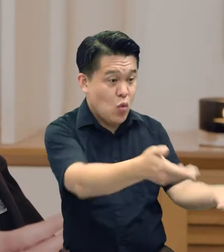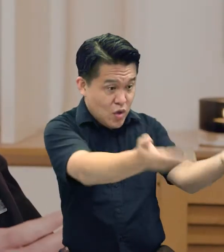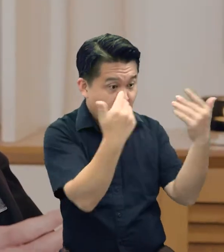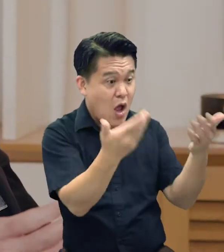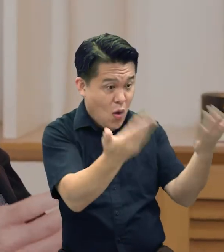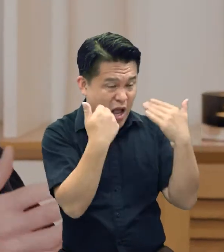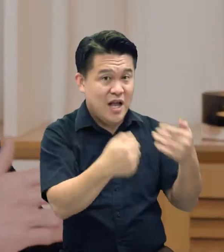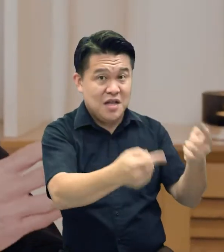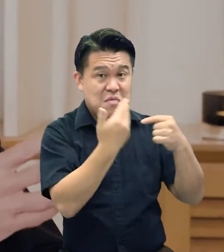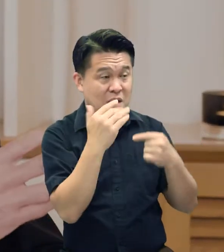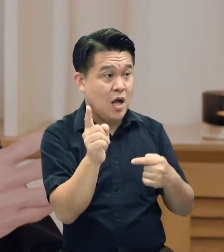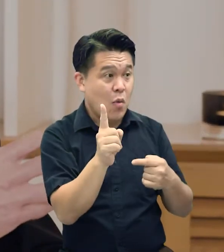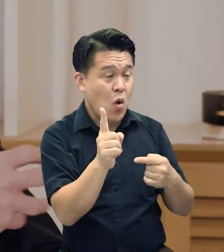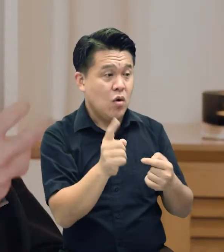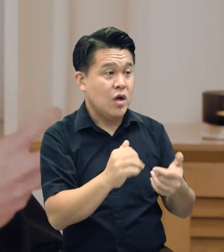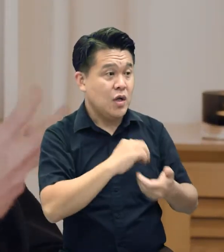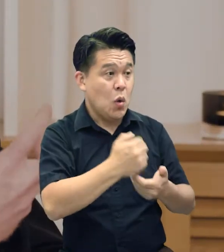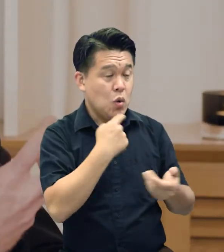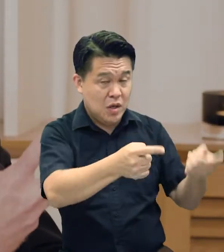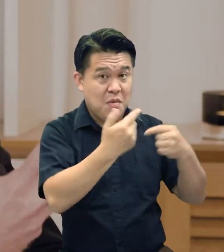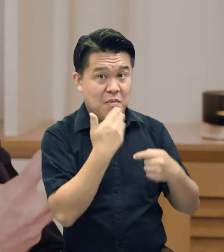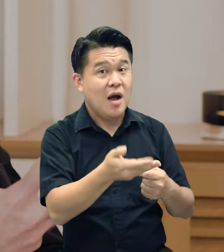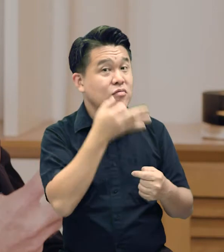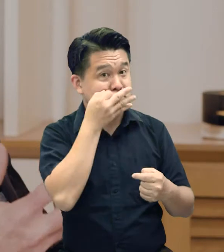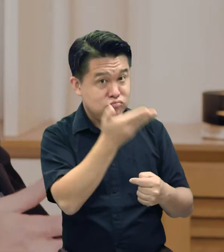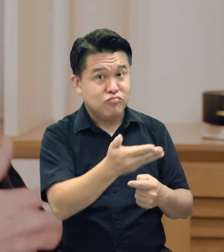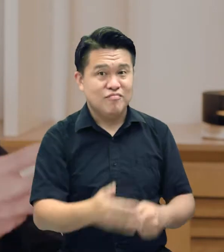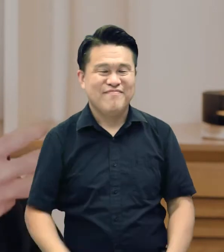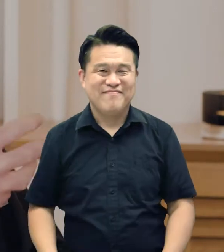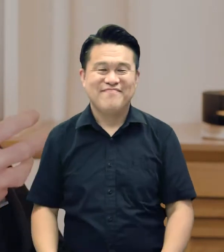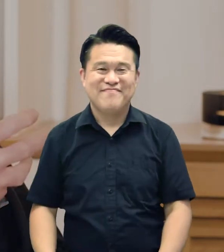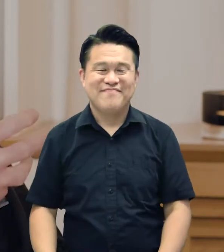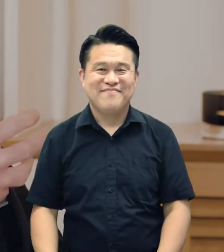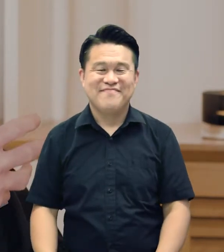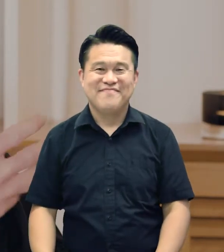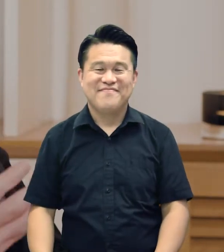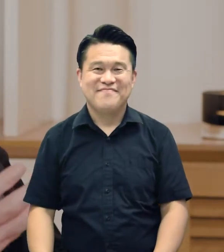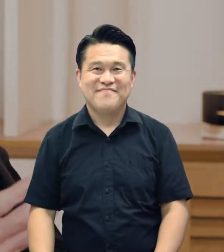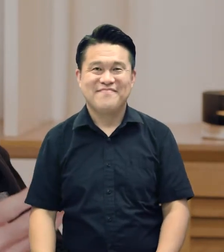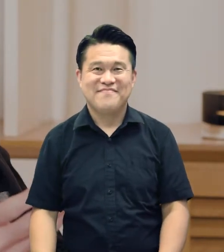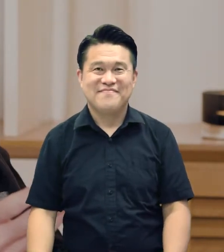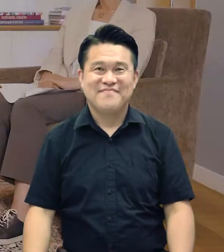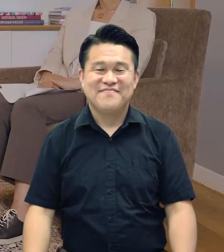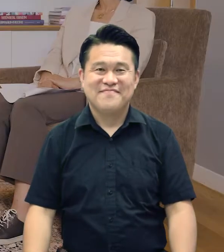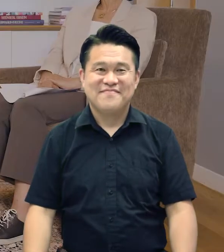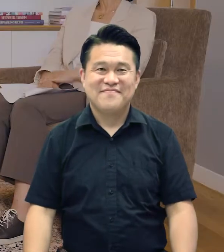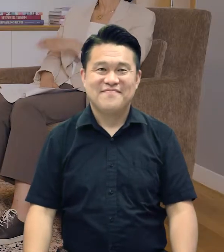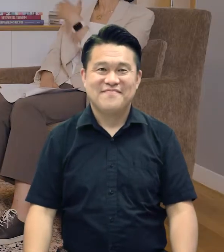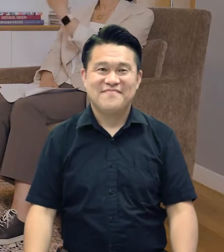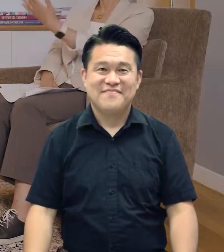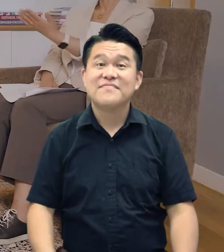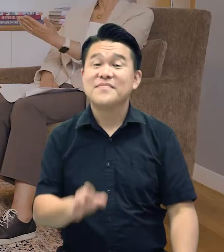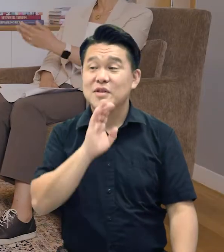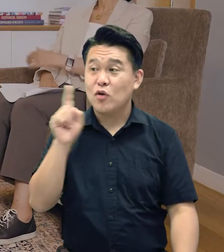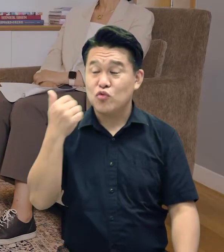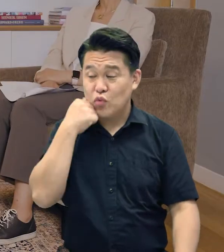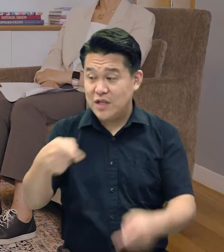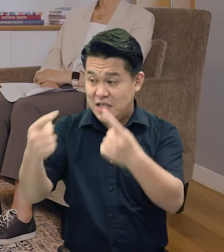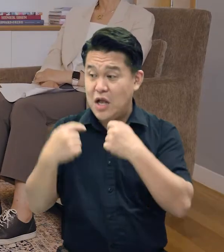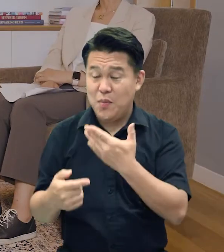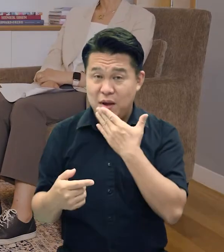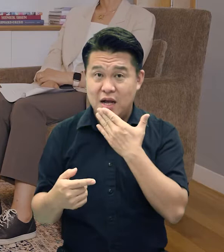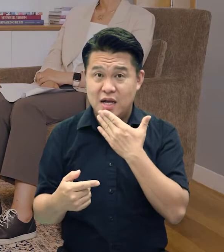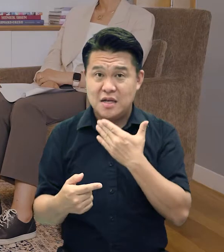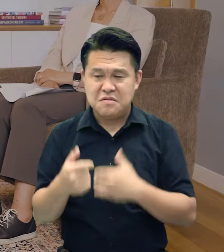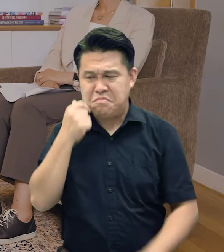fact of at least how this is expressed, but it's open for everyone. I'm open for everyone, right?